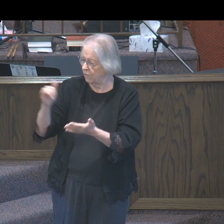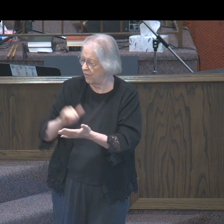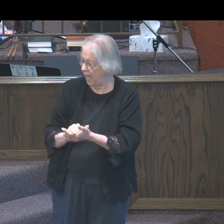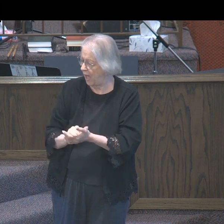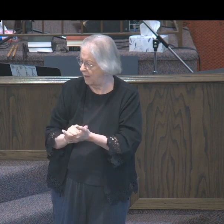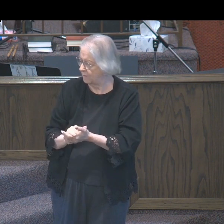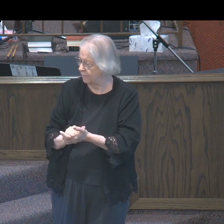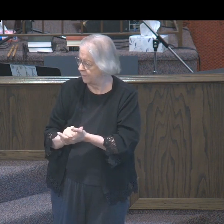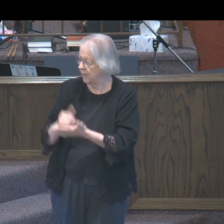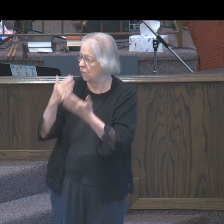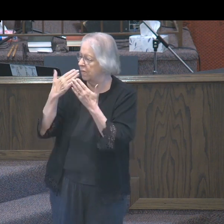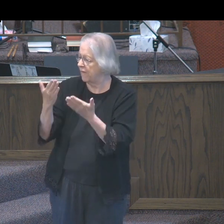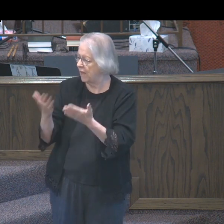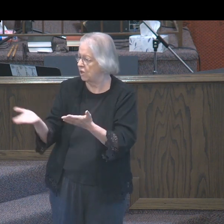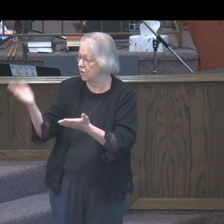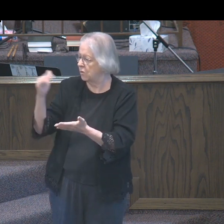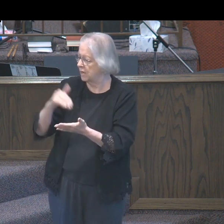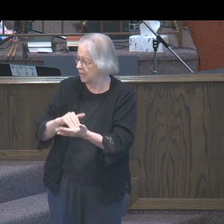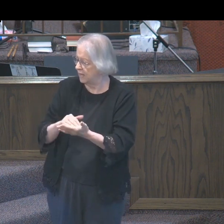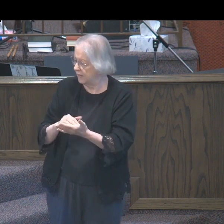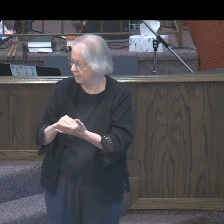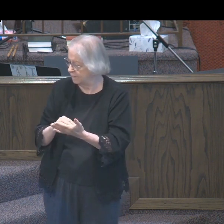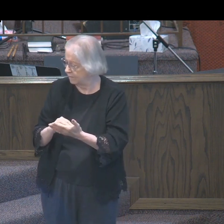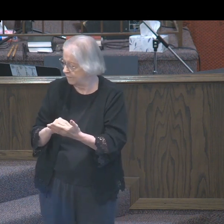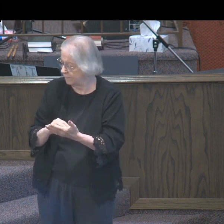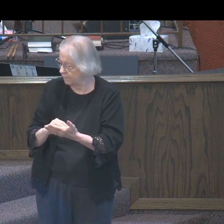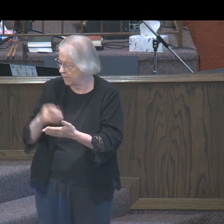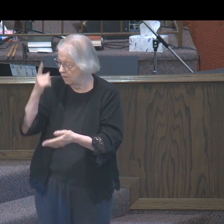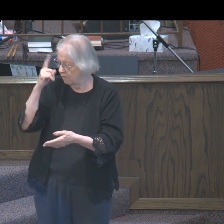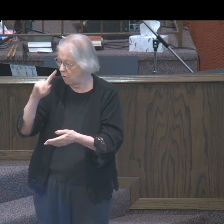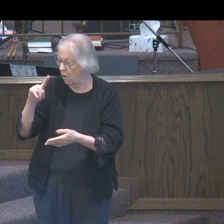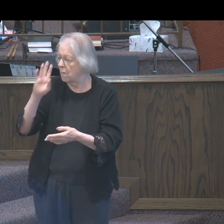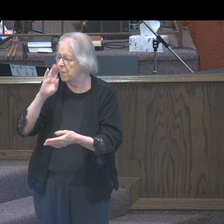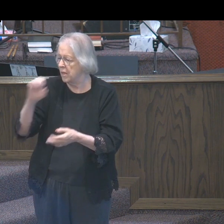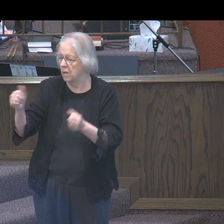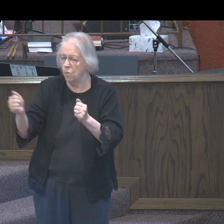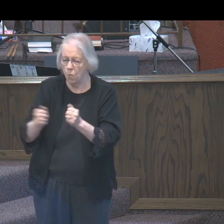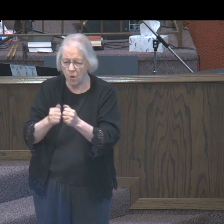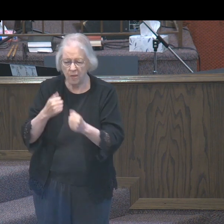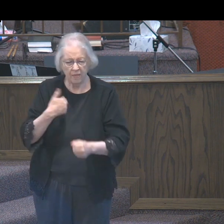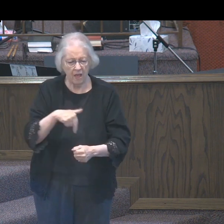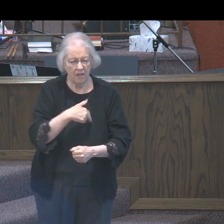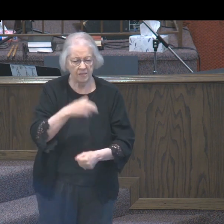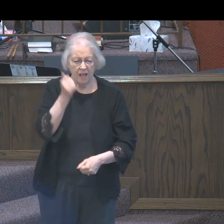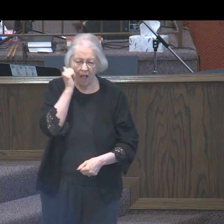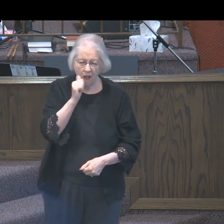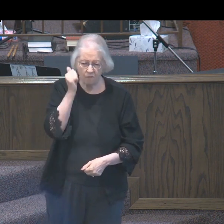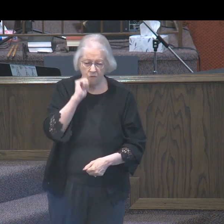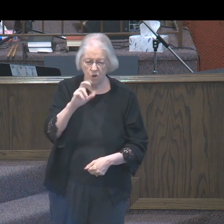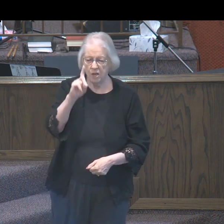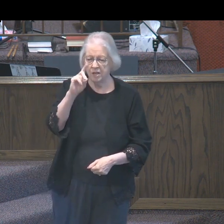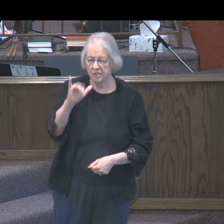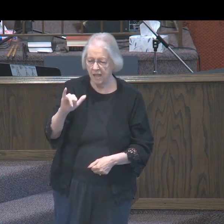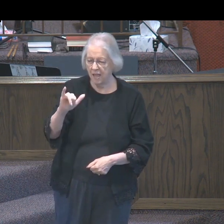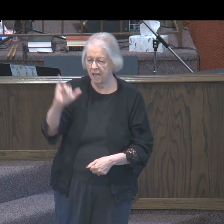we thank you again for your son, Jesus Christ, for that provision that you made of sending him to die on the cross for our sins, to pay